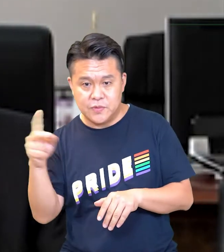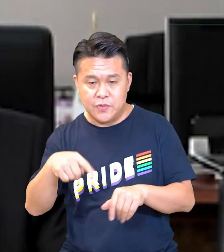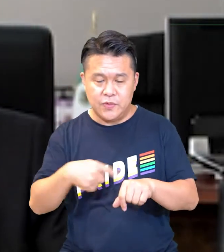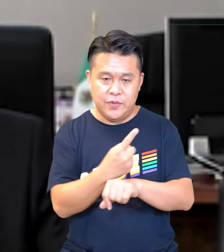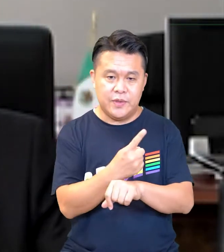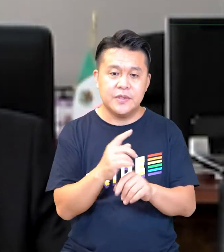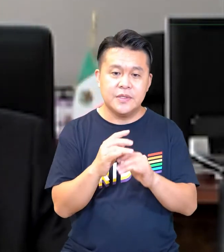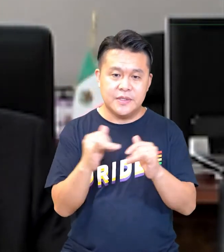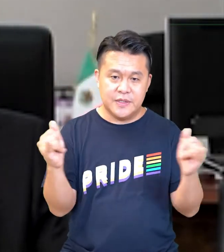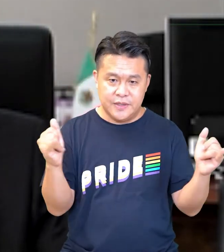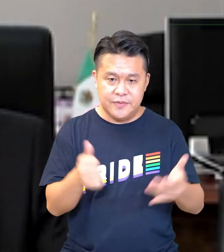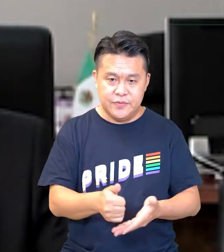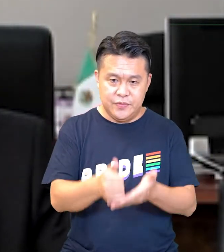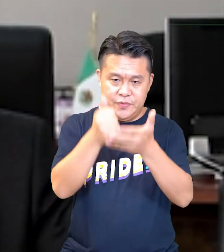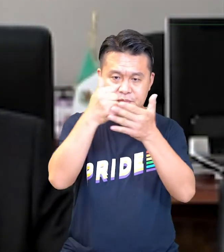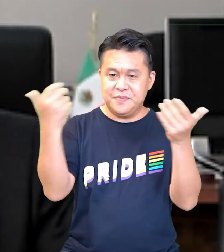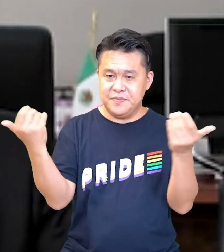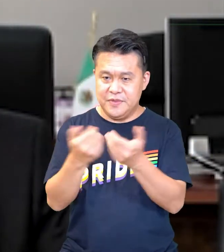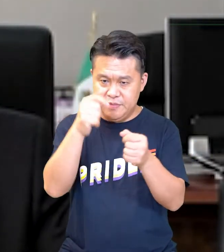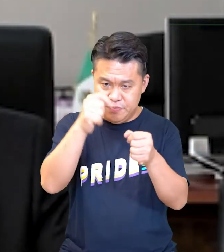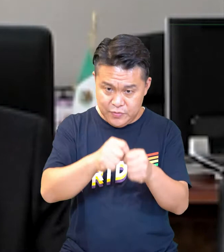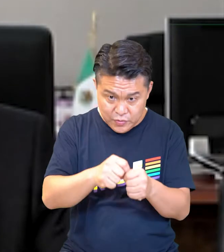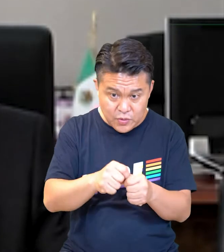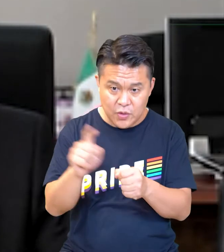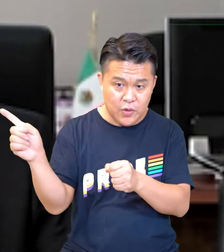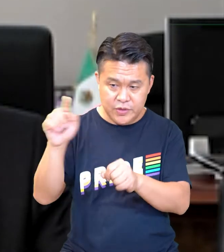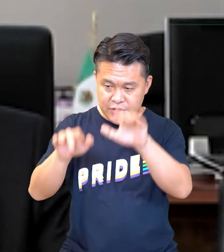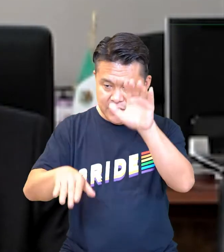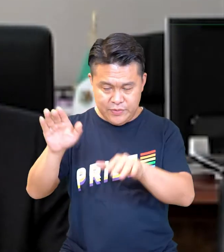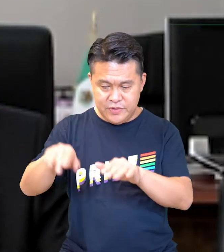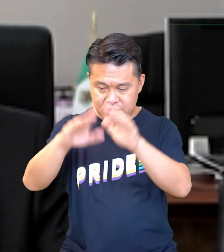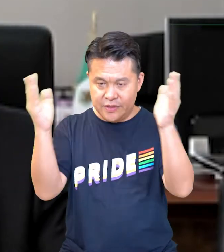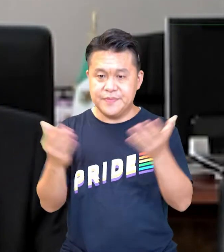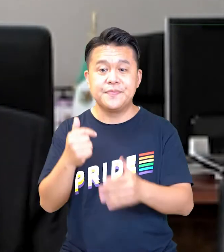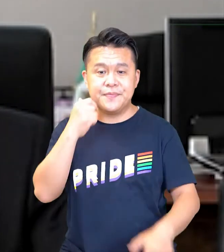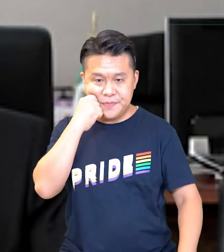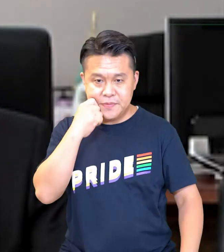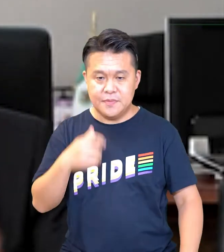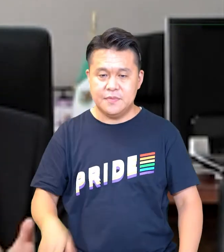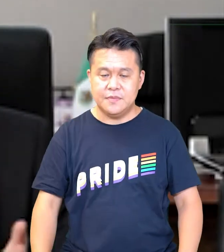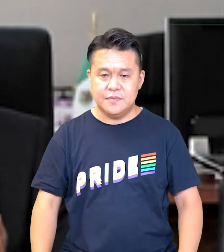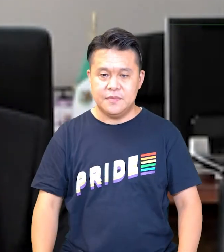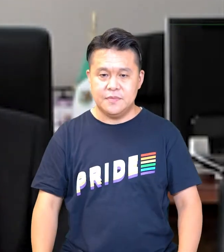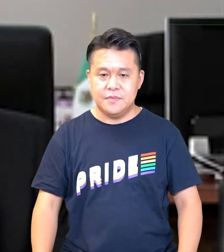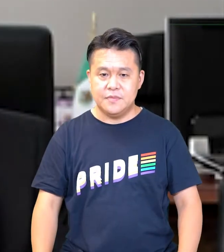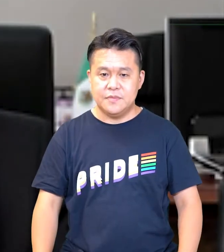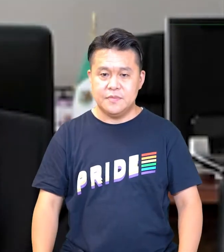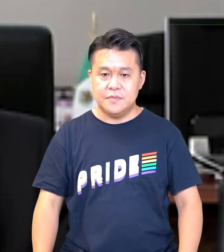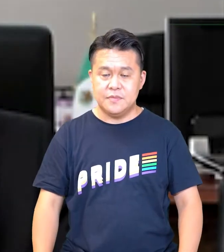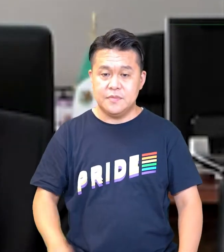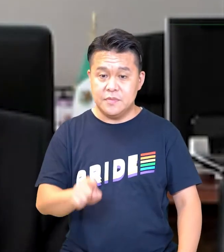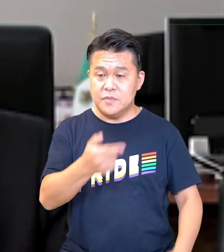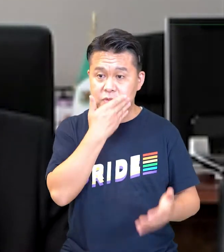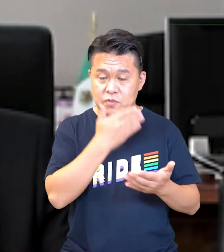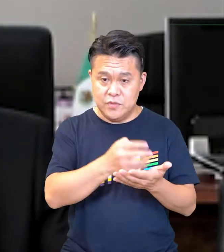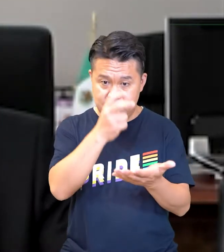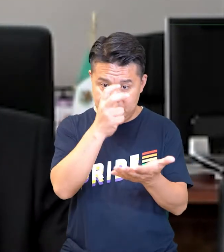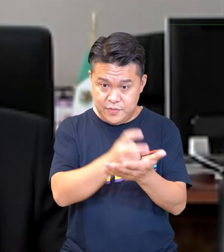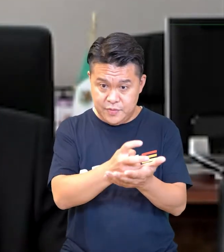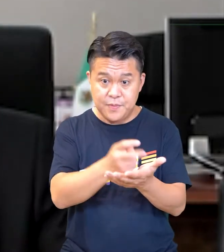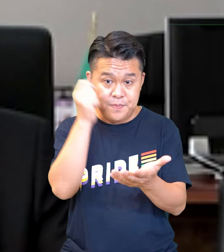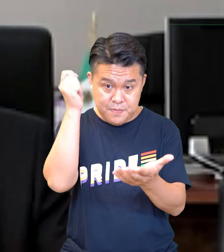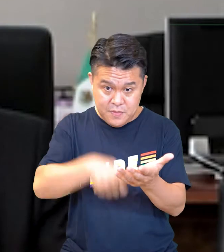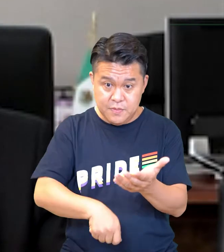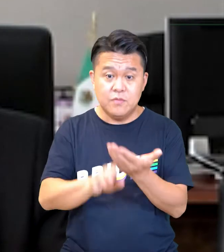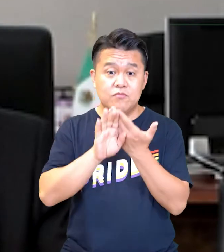other reason that violates the human dignity. And after that